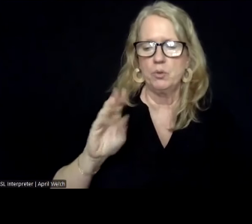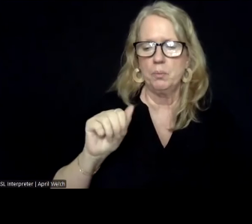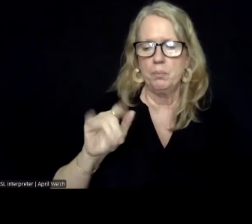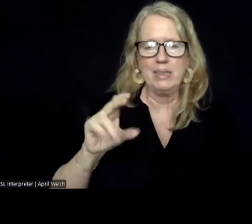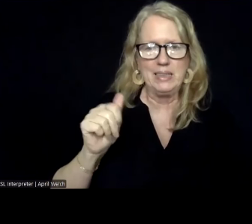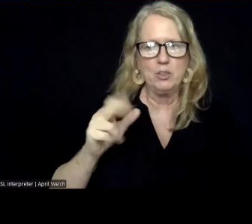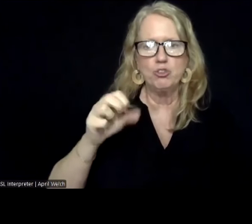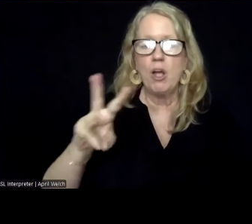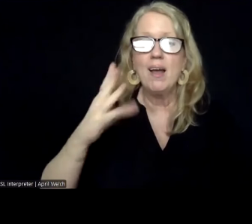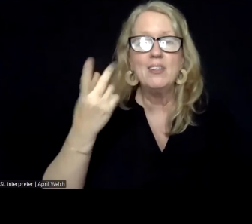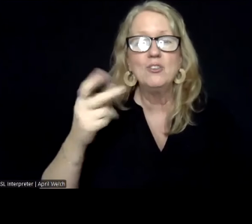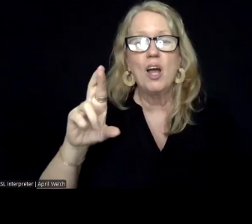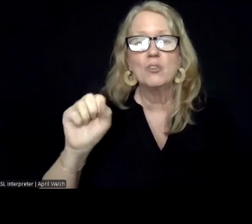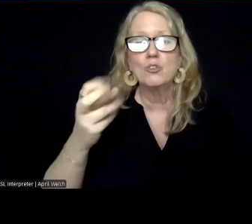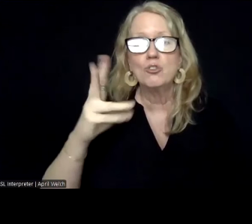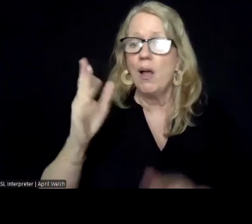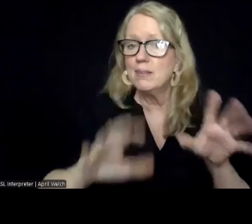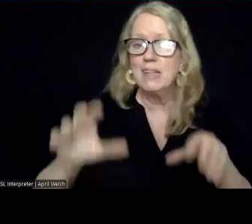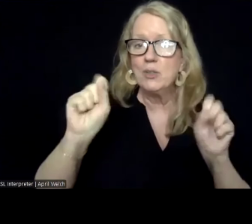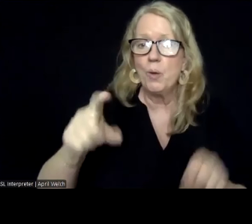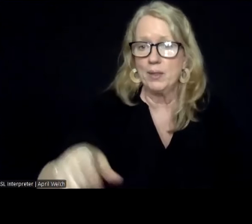today. Dr. Shaw, take it away.